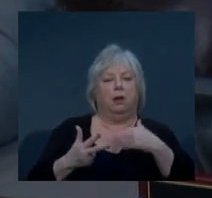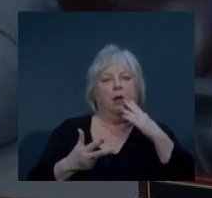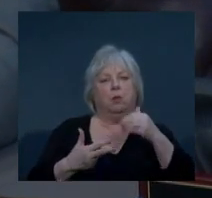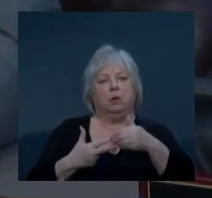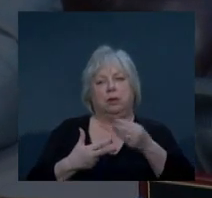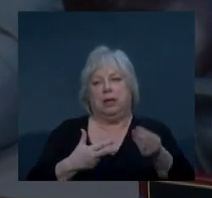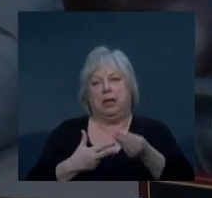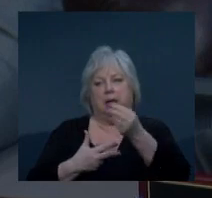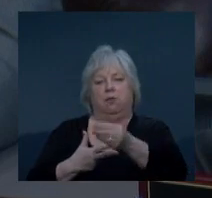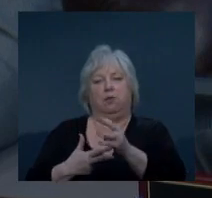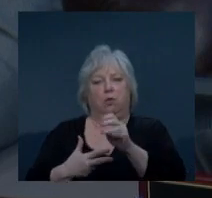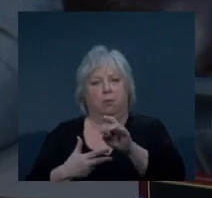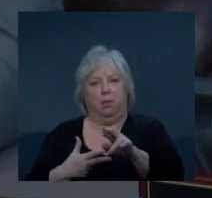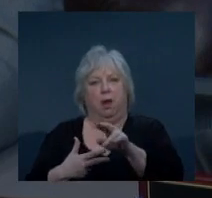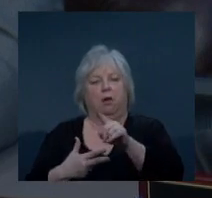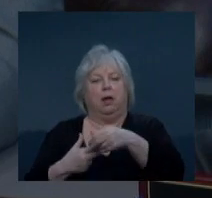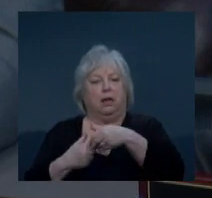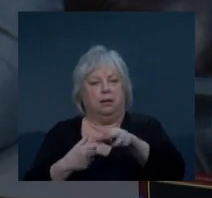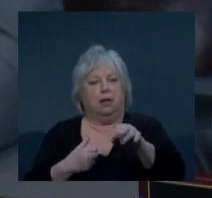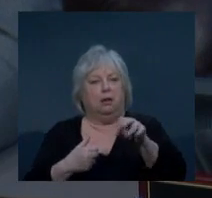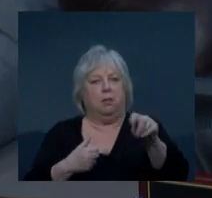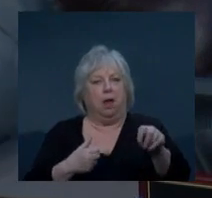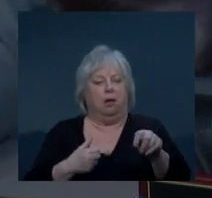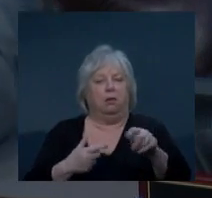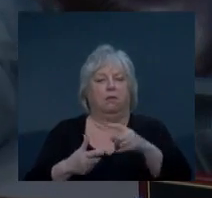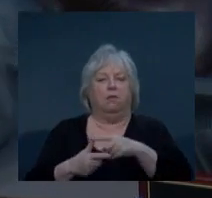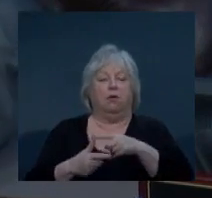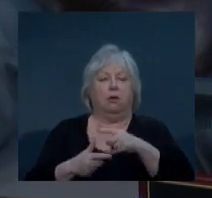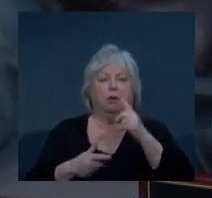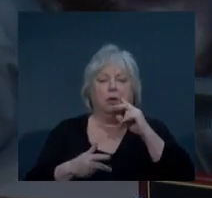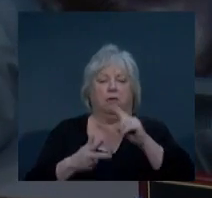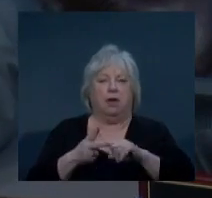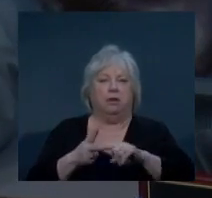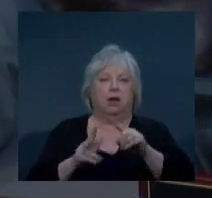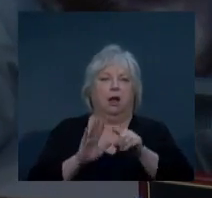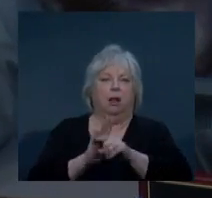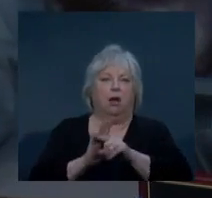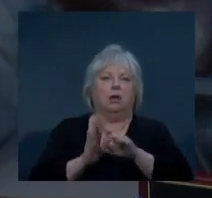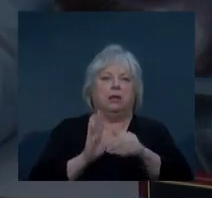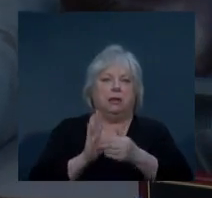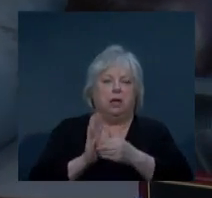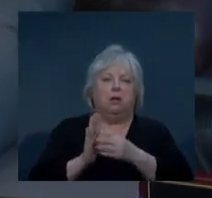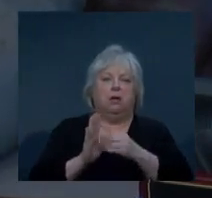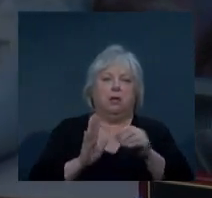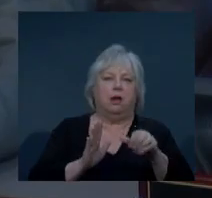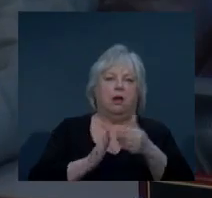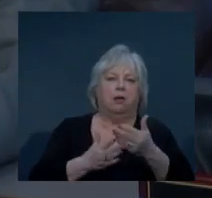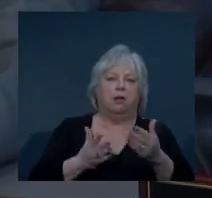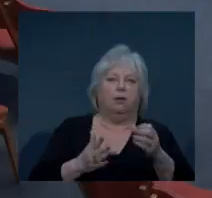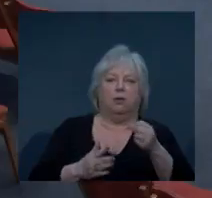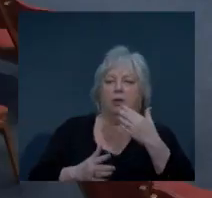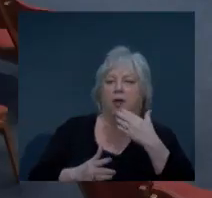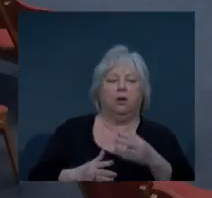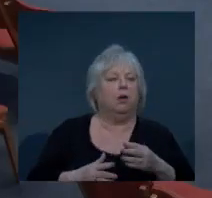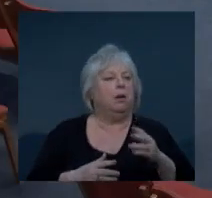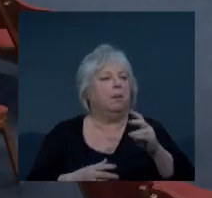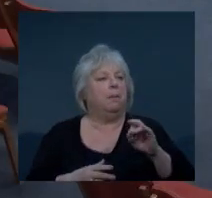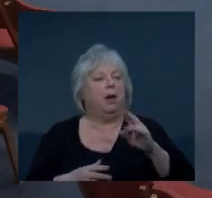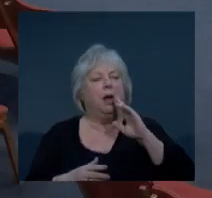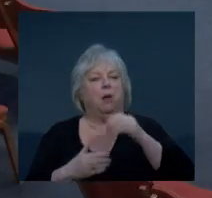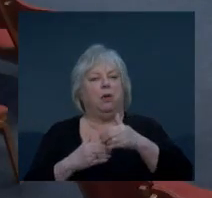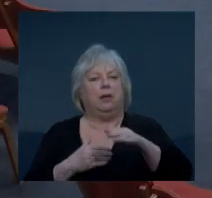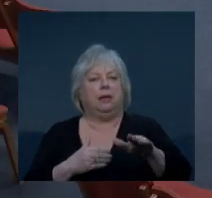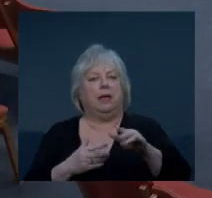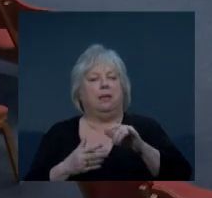out. We need to look at the alert centers, and then we're going to start looking at these other things. So thank you. I'll send that